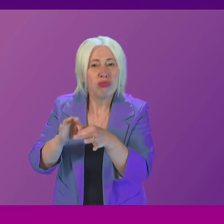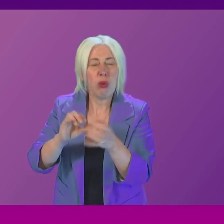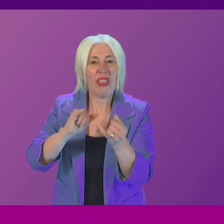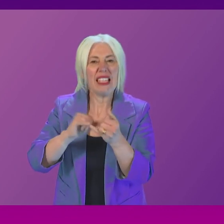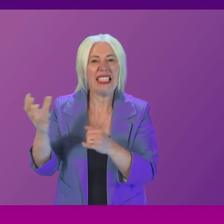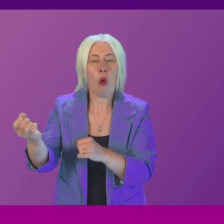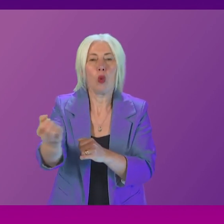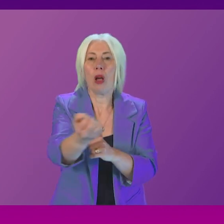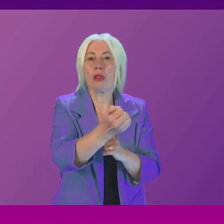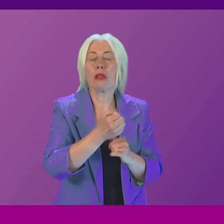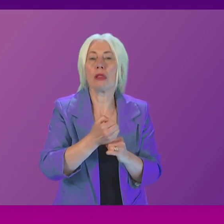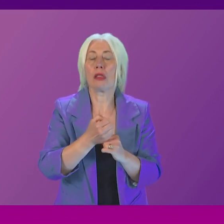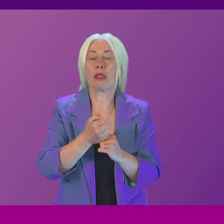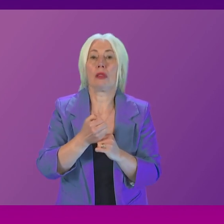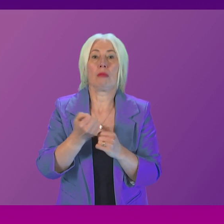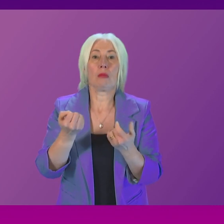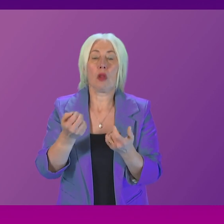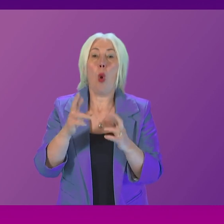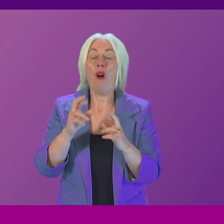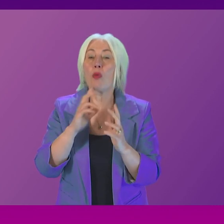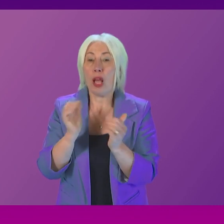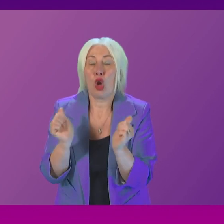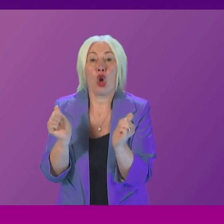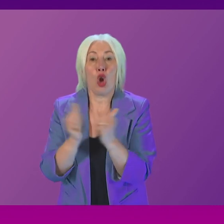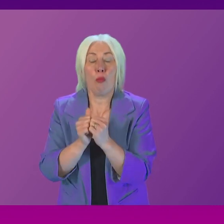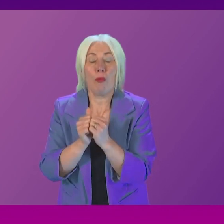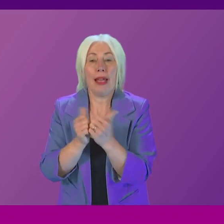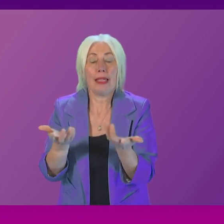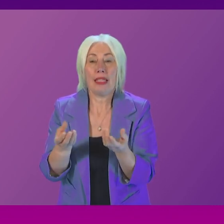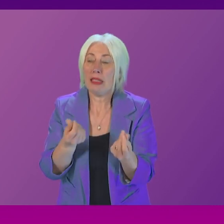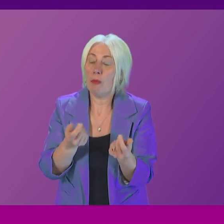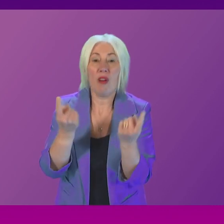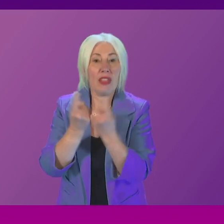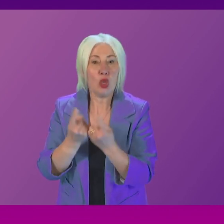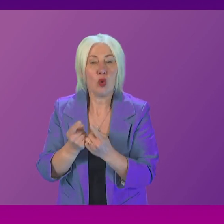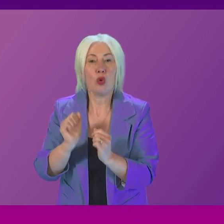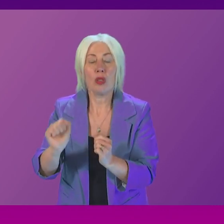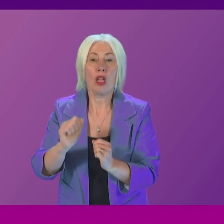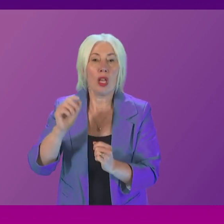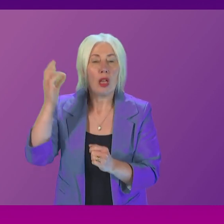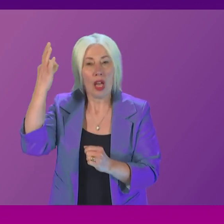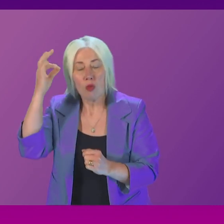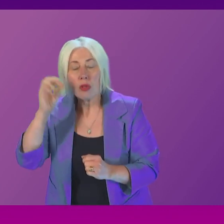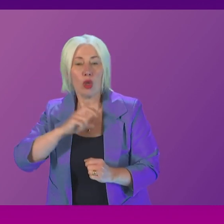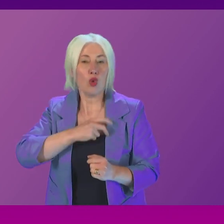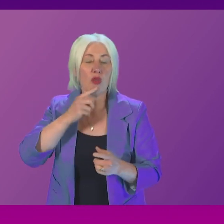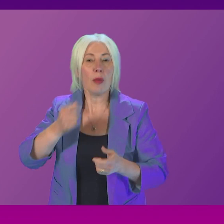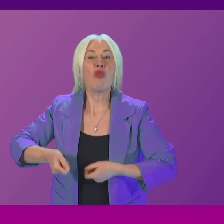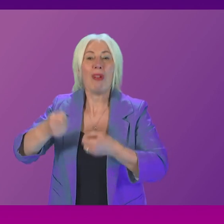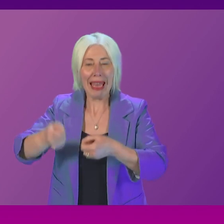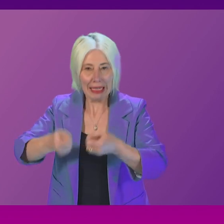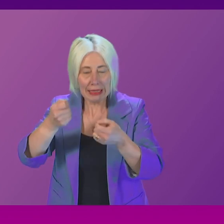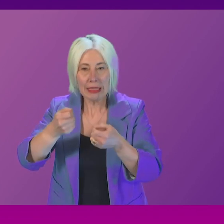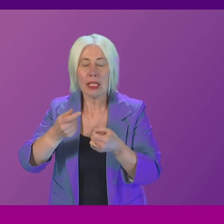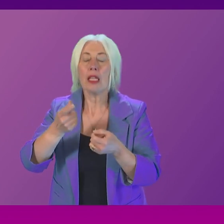stakeholders, may well come, I hope, to a compromised position on some of the issues that local government and trade unions have raised in particular, and that